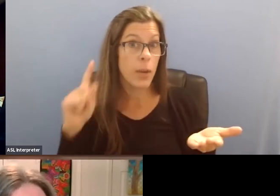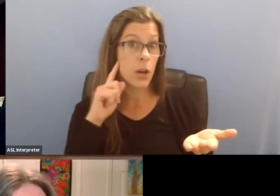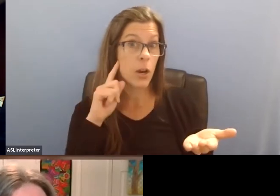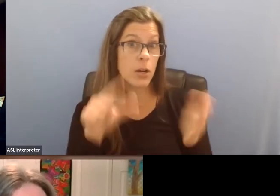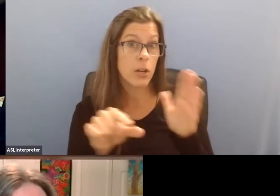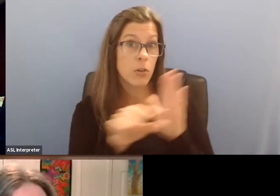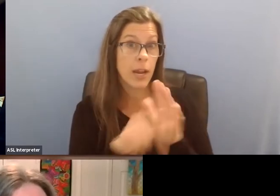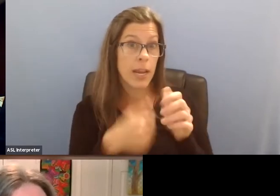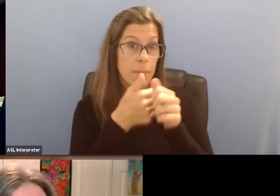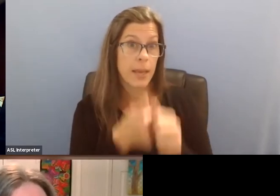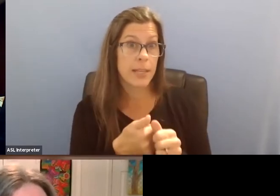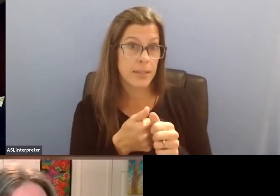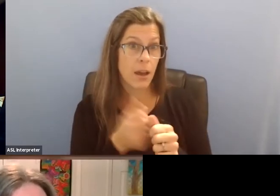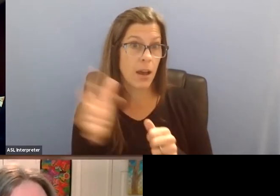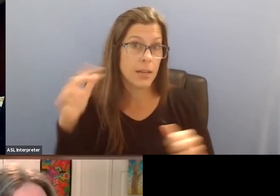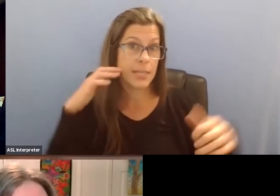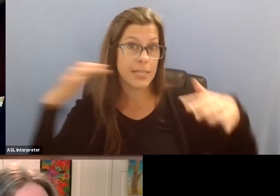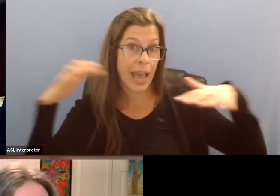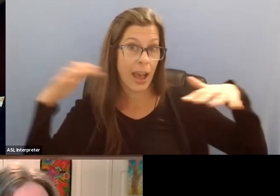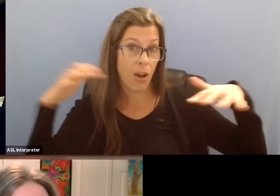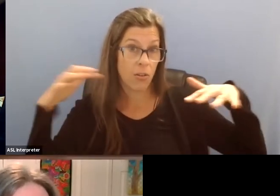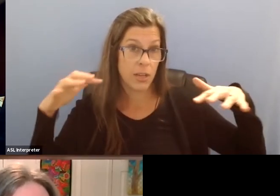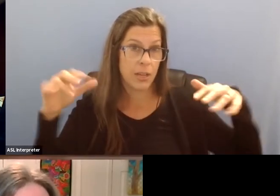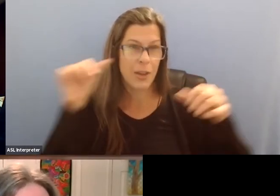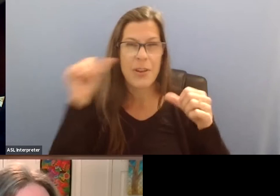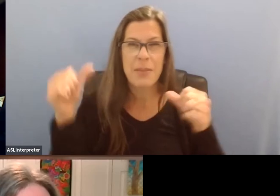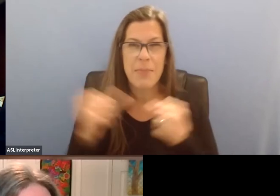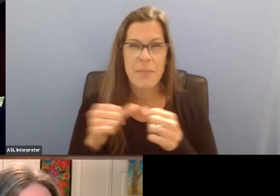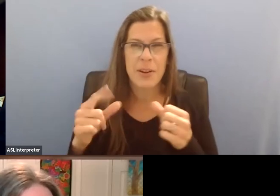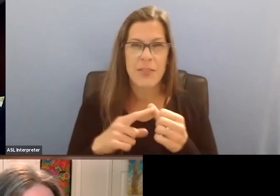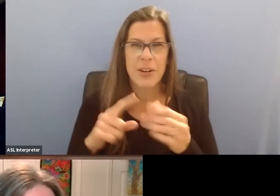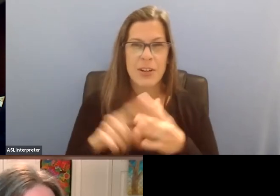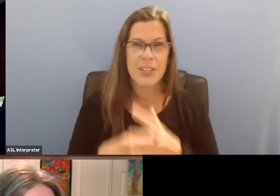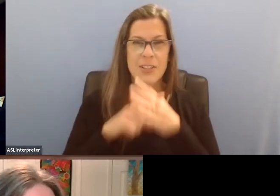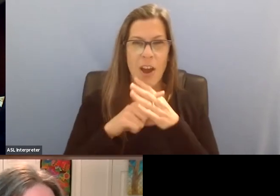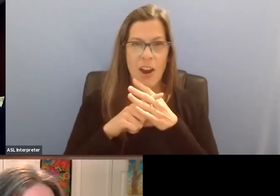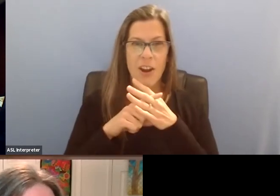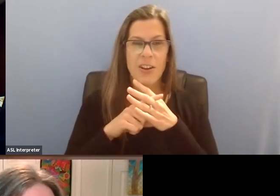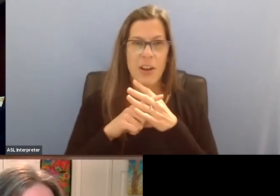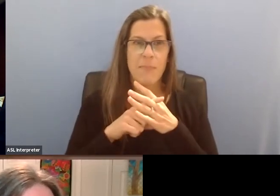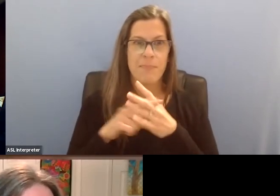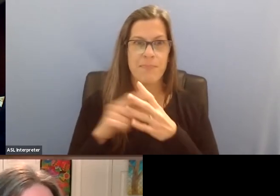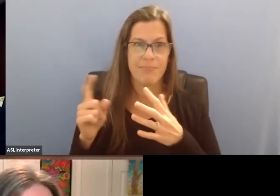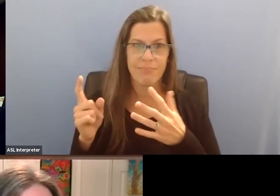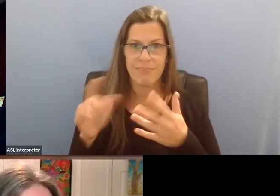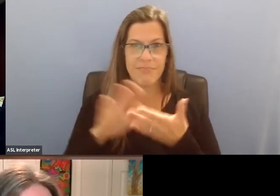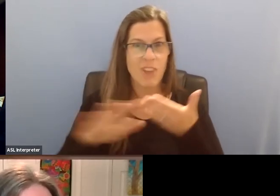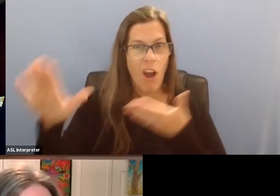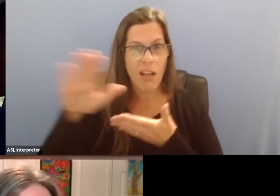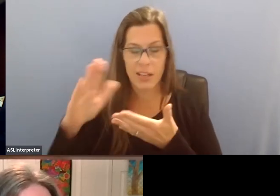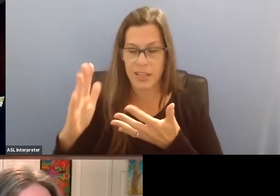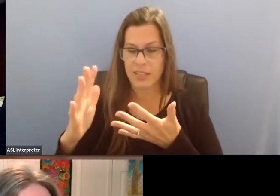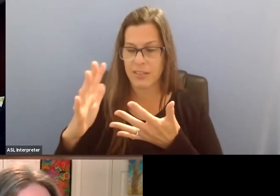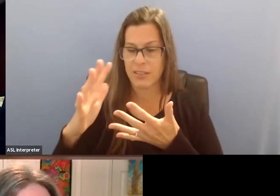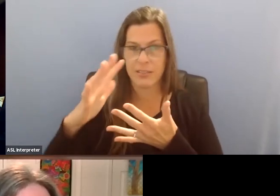would be primarily based on how well I did that. And I remember when I first started, you know, I was a sophomore, not a real serious minded